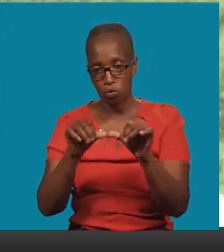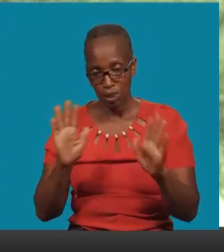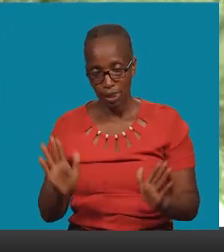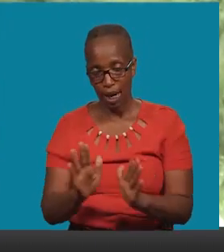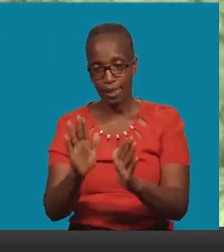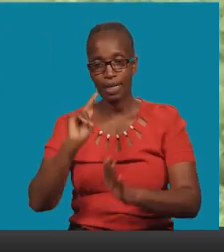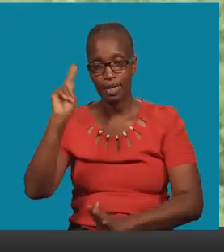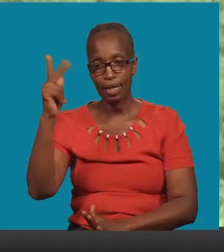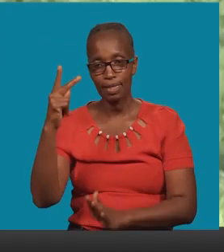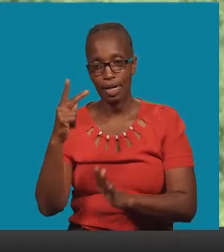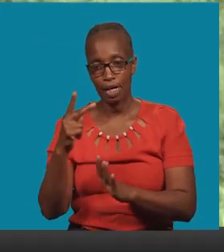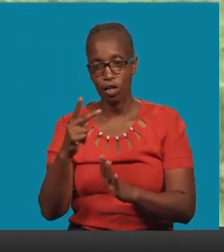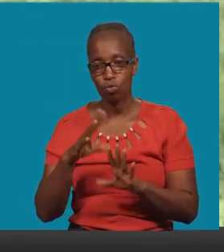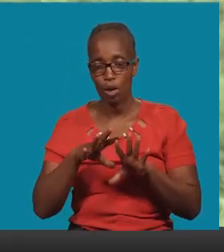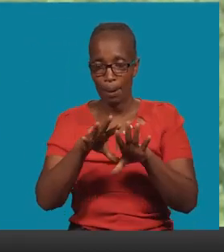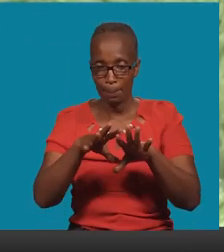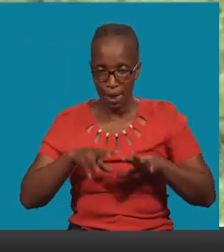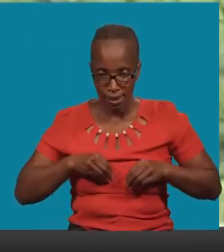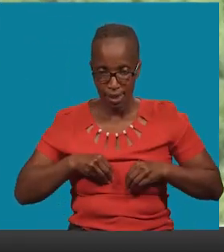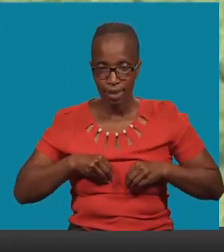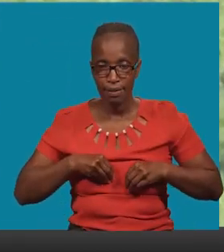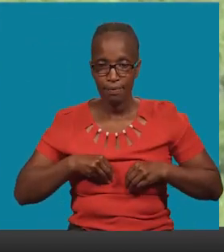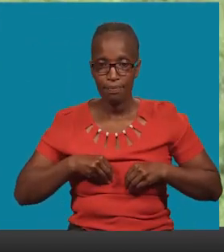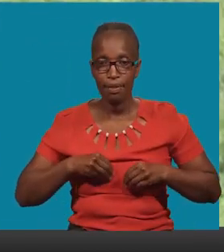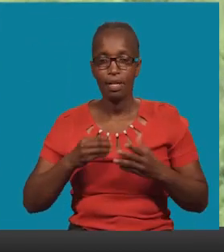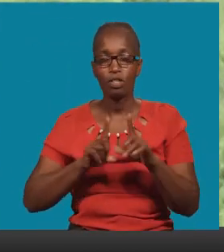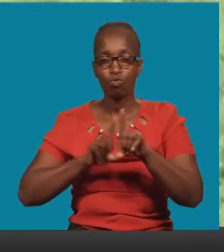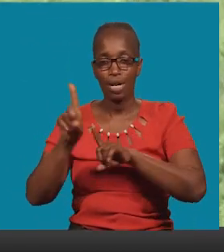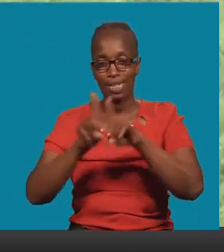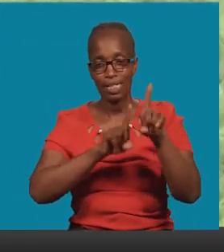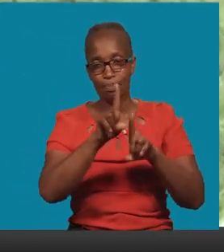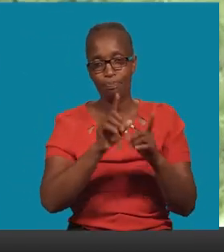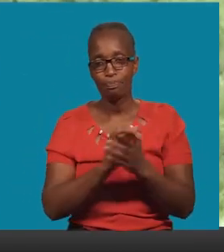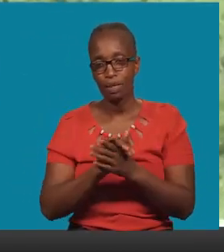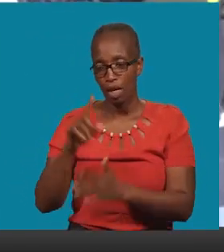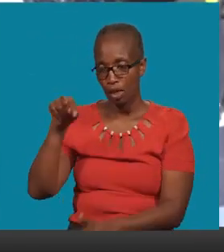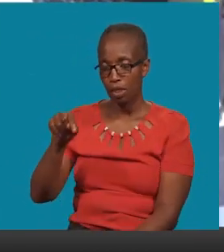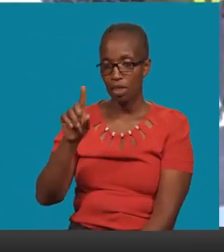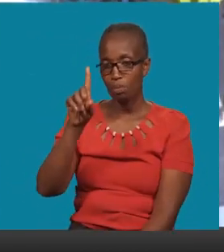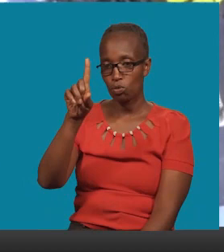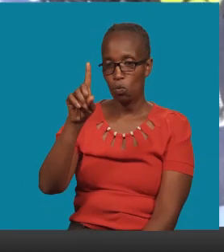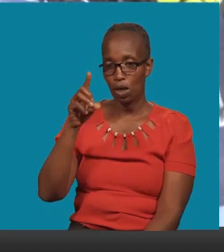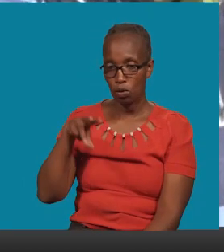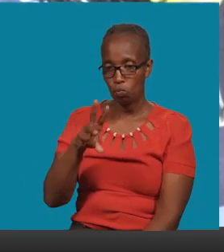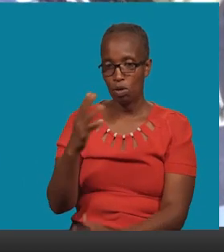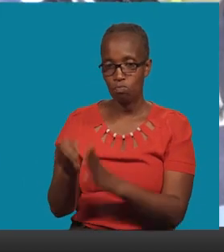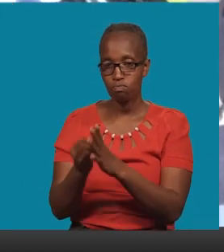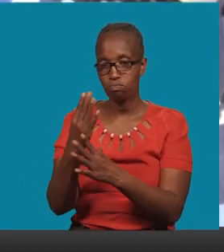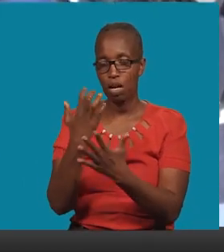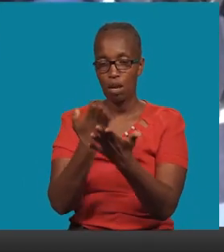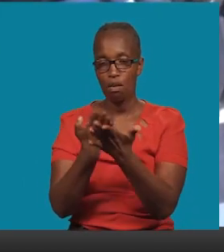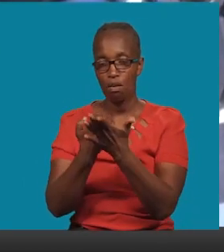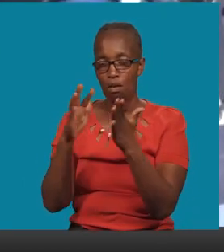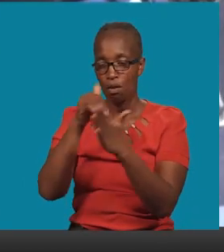Victoria. Aliwahimiza Wakenya kukumbatia utalii wa ndani ili kusaidia kukuza uchumi wa nchi kwa ujumla. Tourism is one way of growing